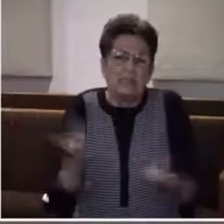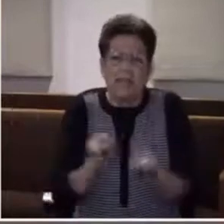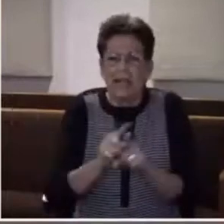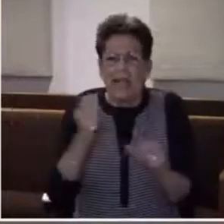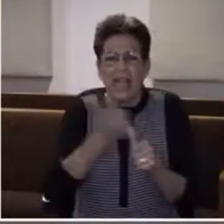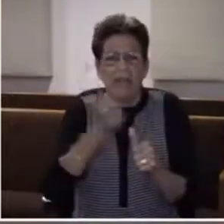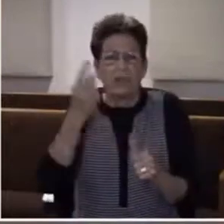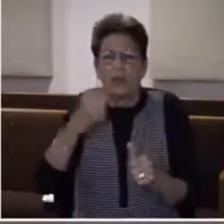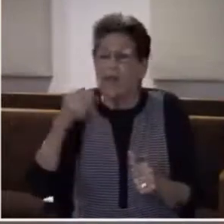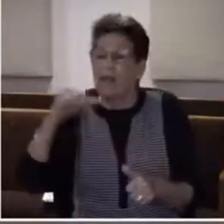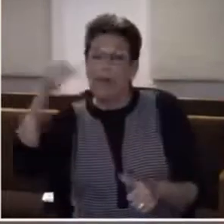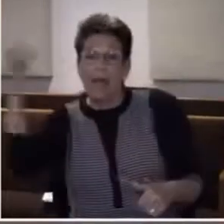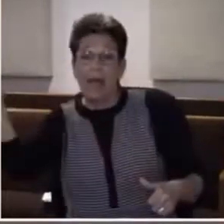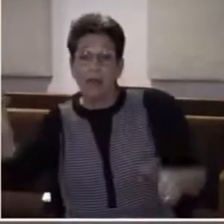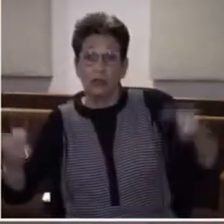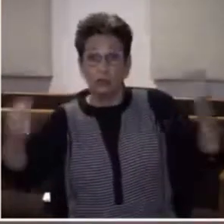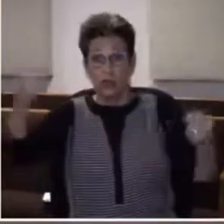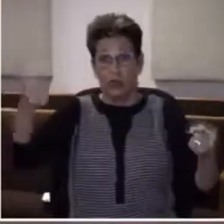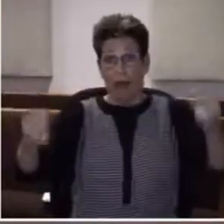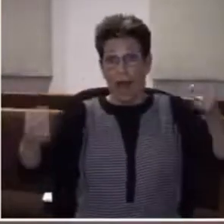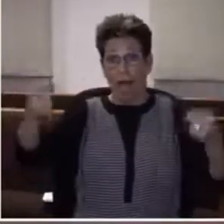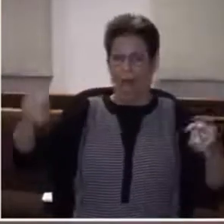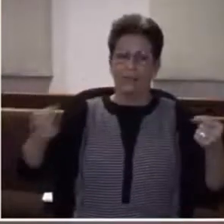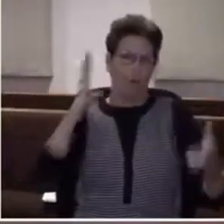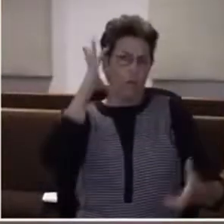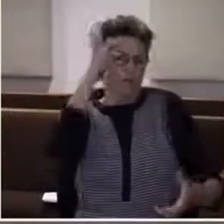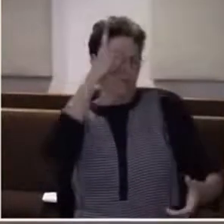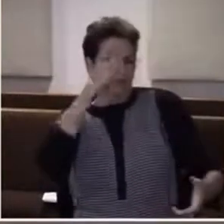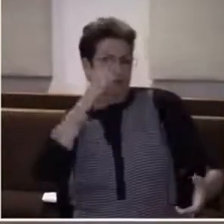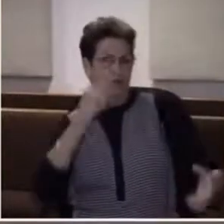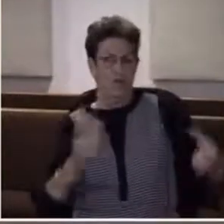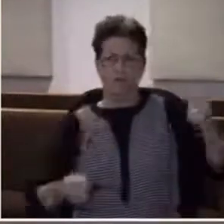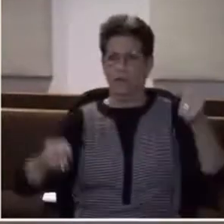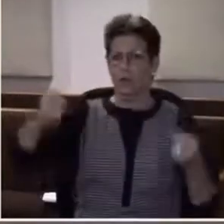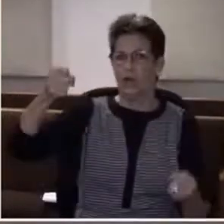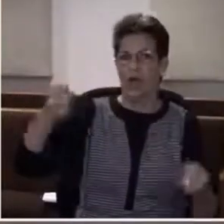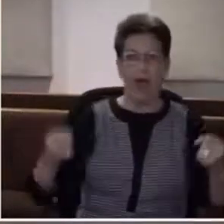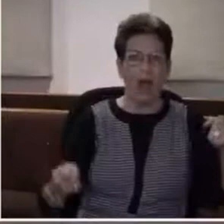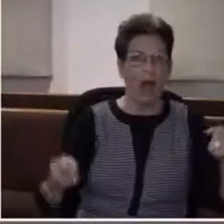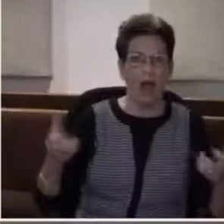else drives a nice car. Everybody else has it easy. For us,